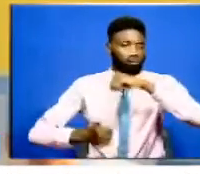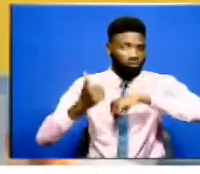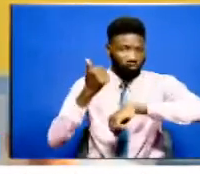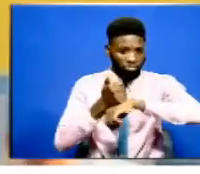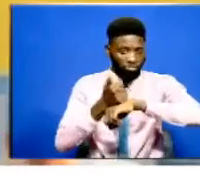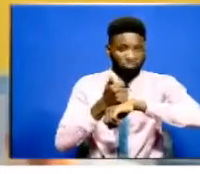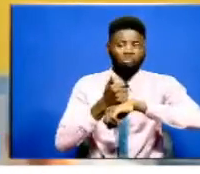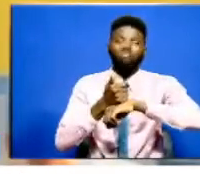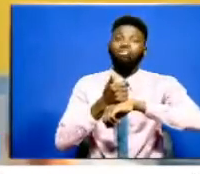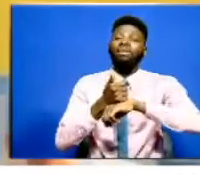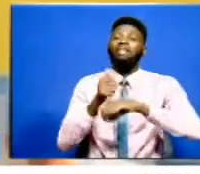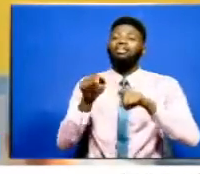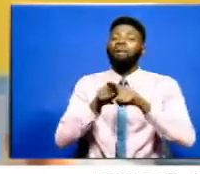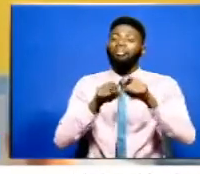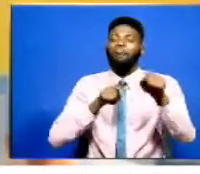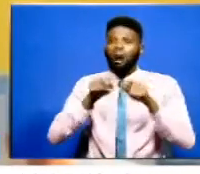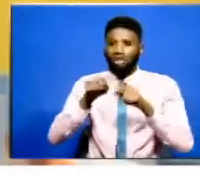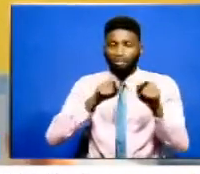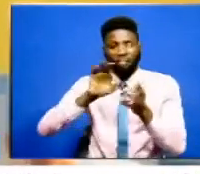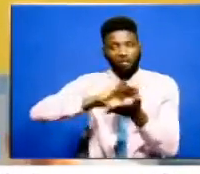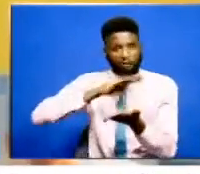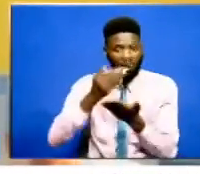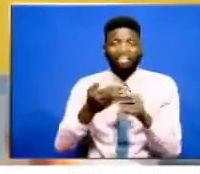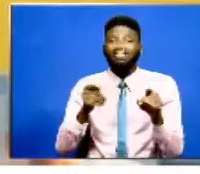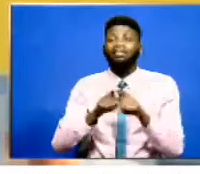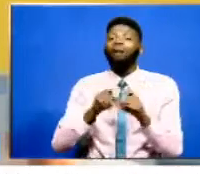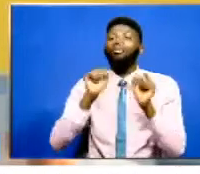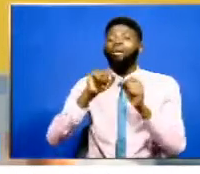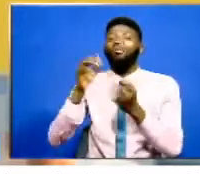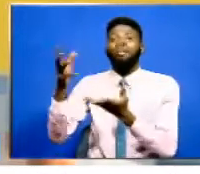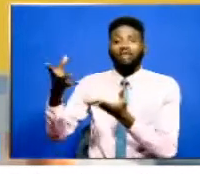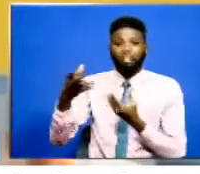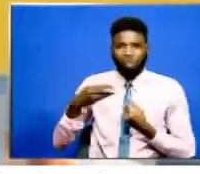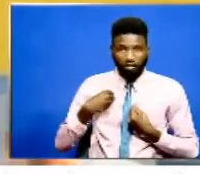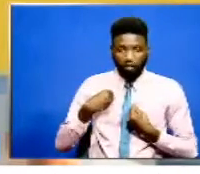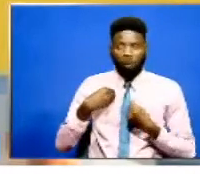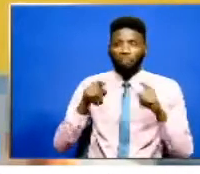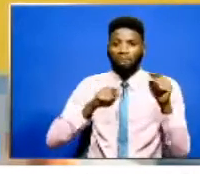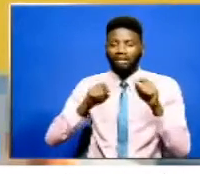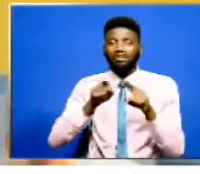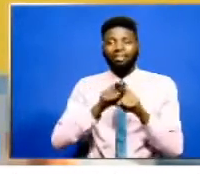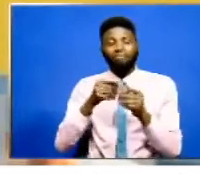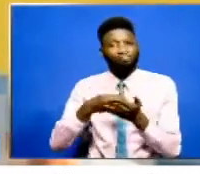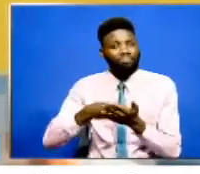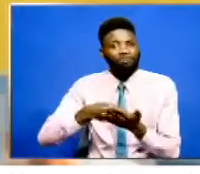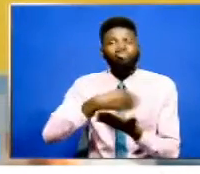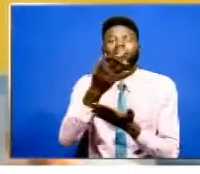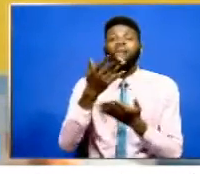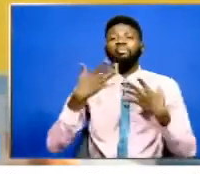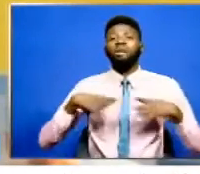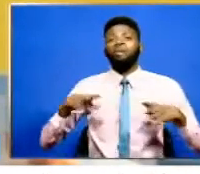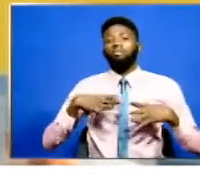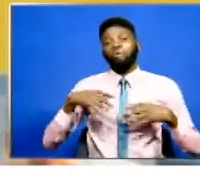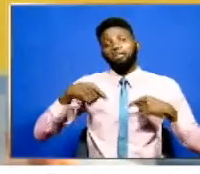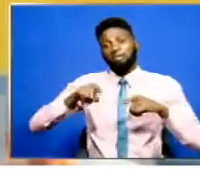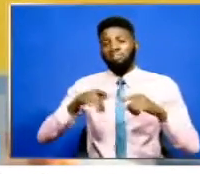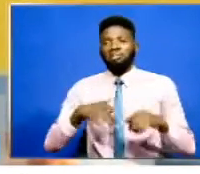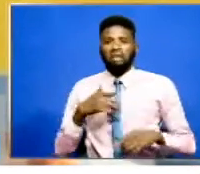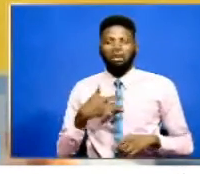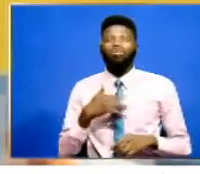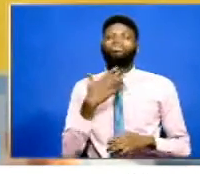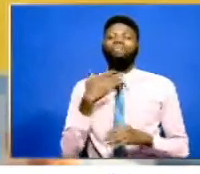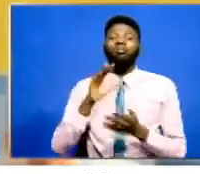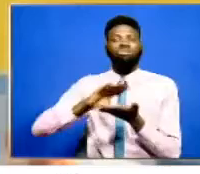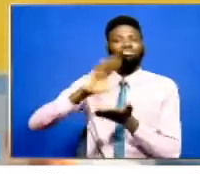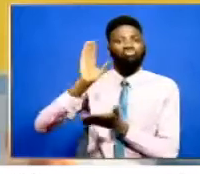receive, manage, and disburse financial and in-kind donations from various sectors to close the